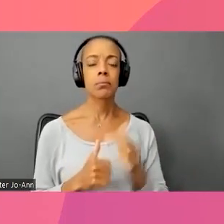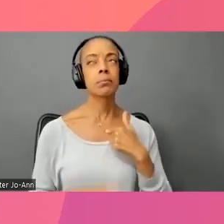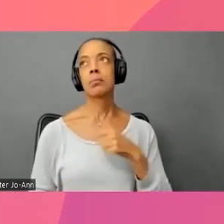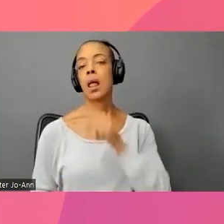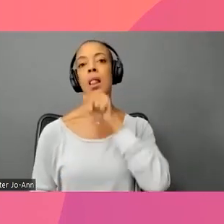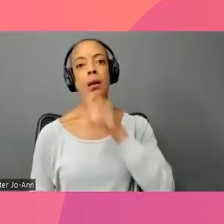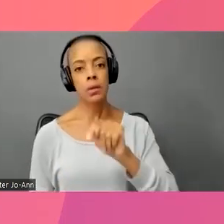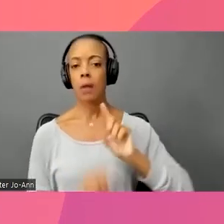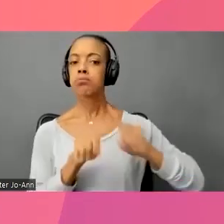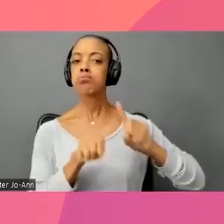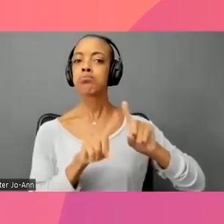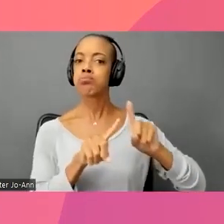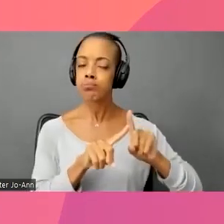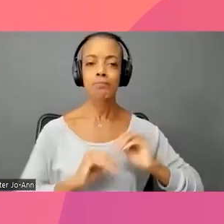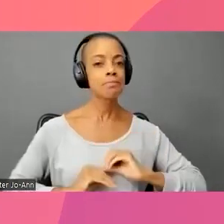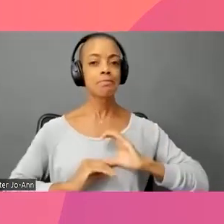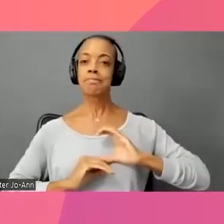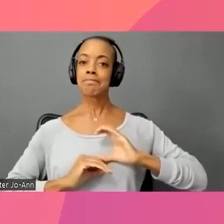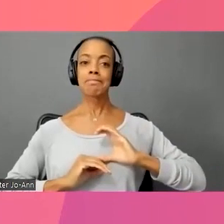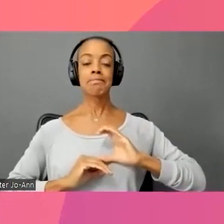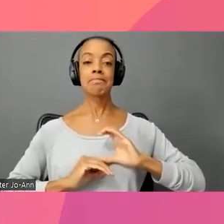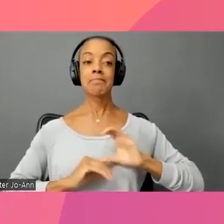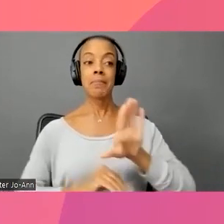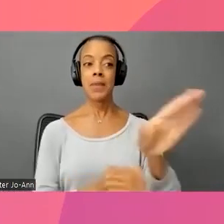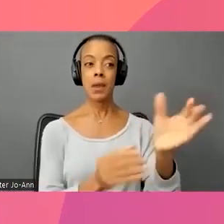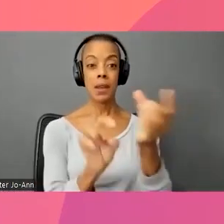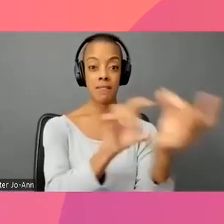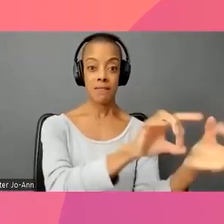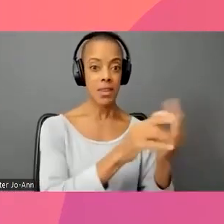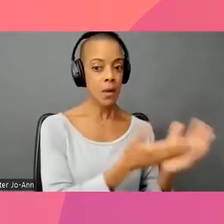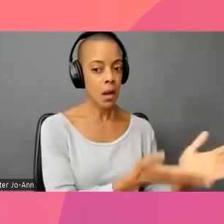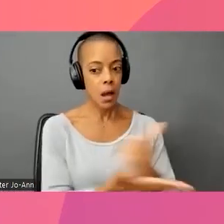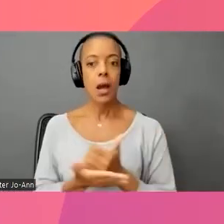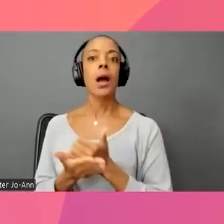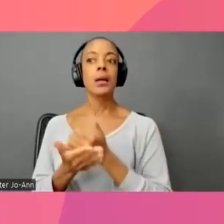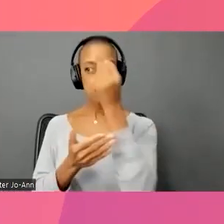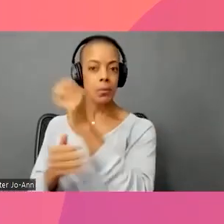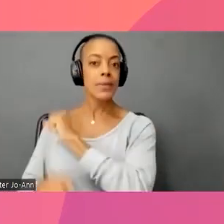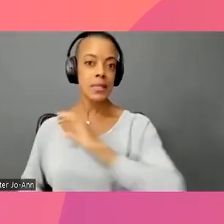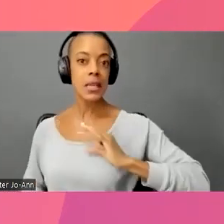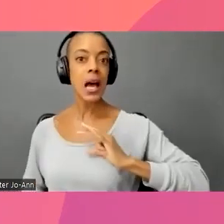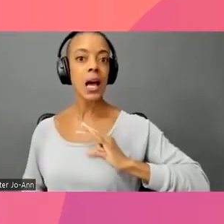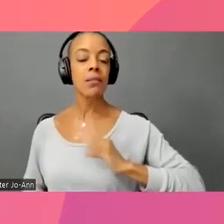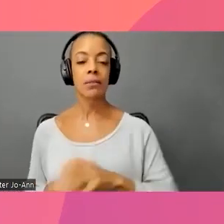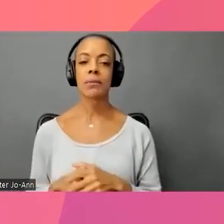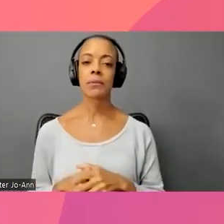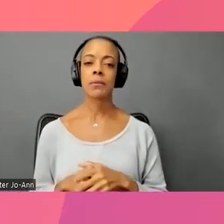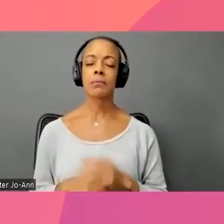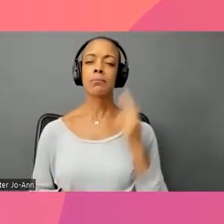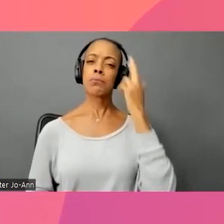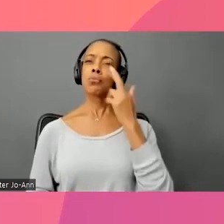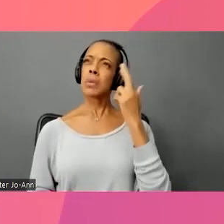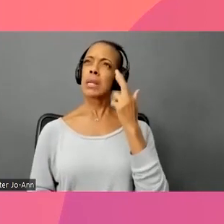week, and I would take this feedback back to the staff. I realized that I had a passion for